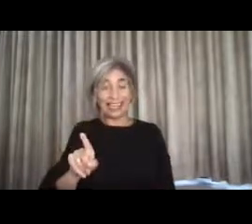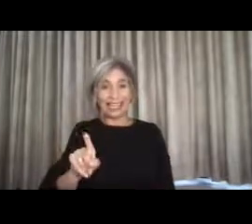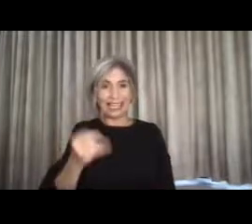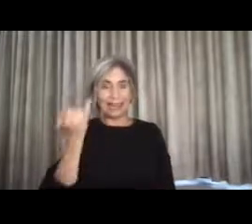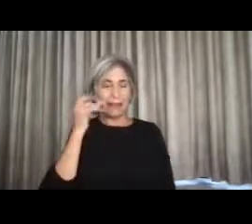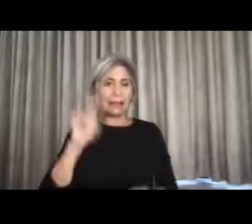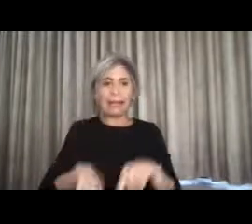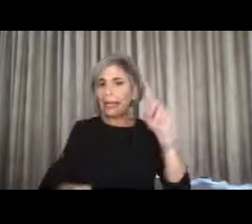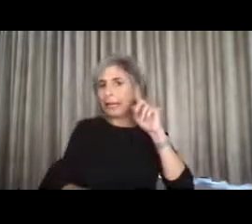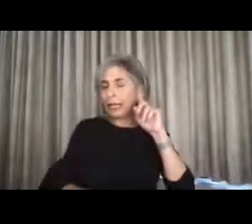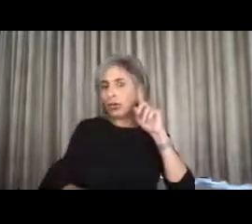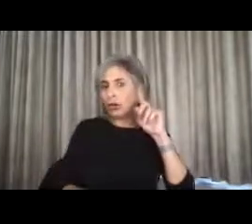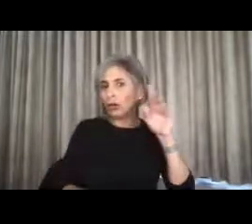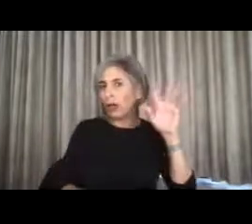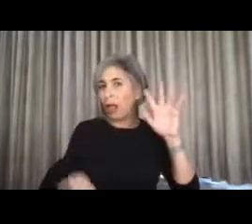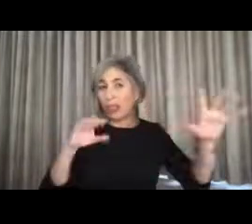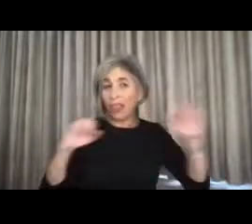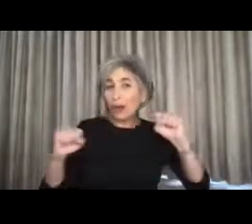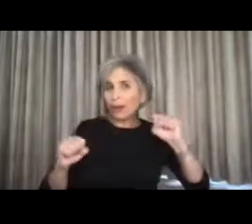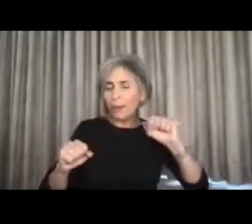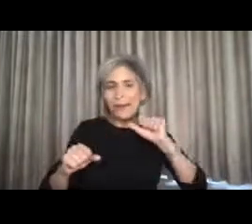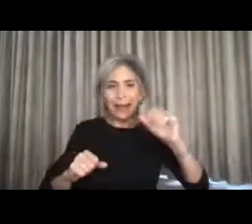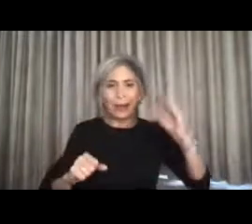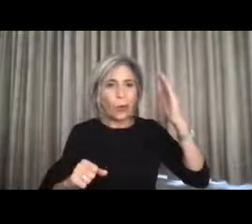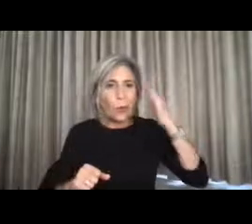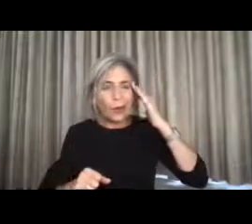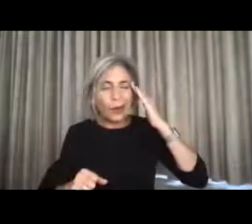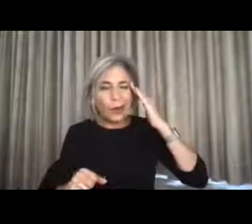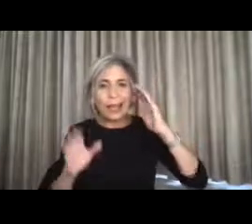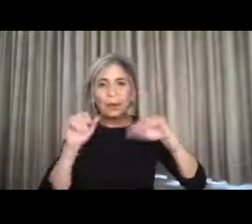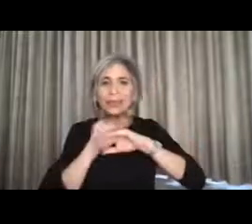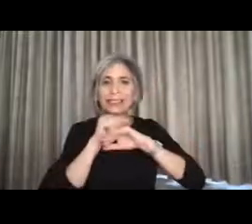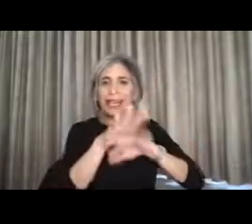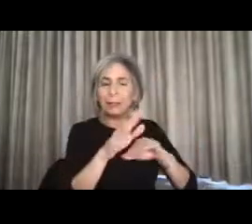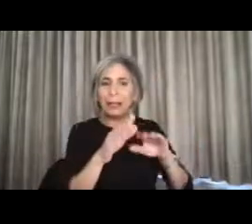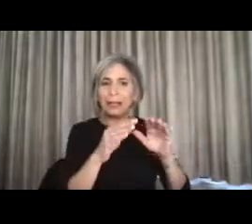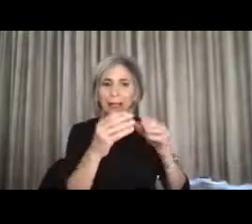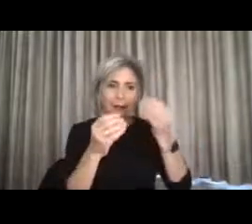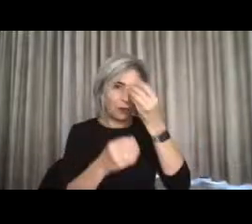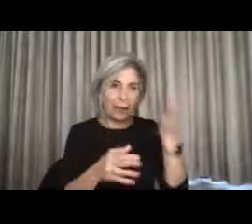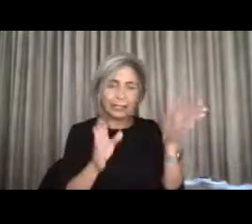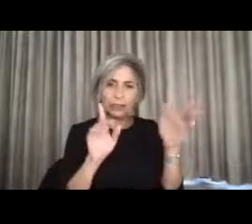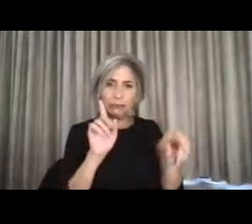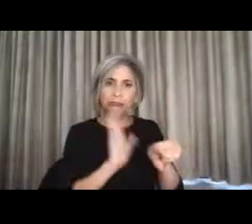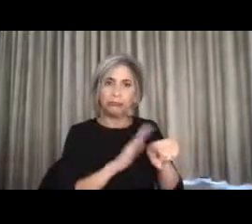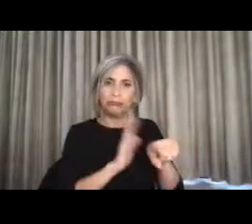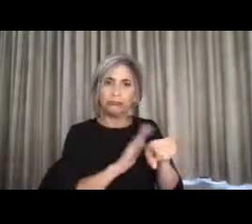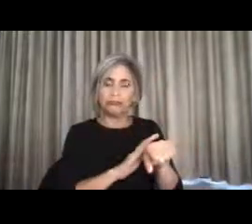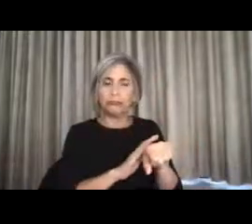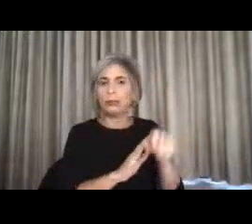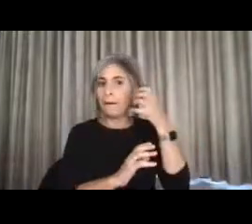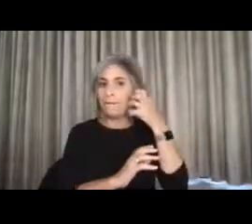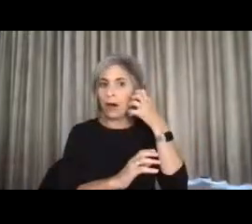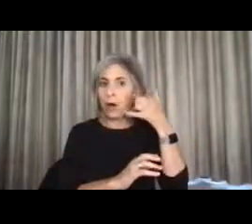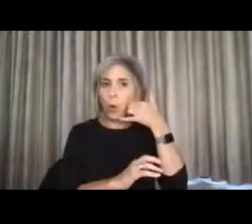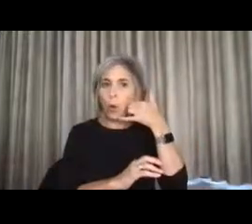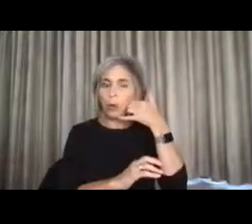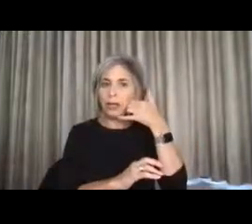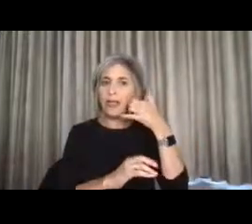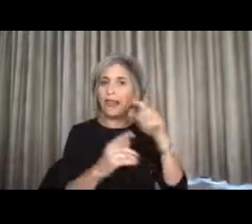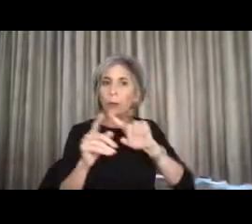hear thunder, I'm not aware of it, it will send me an alert to my phone that there's lightning within 10 miles.